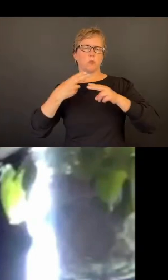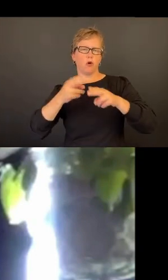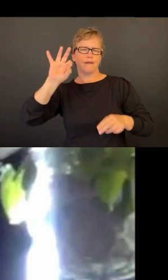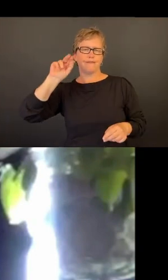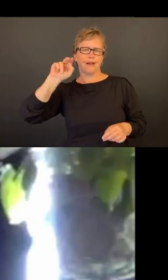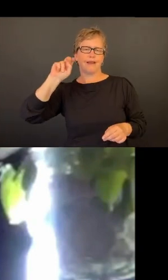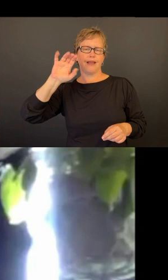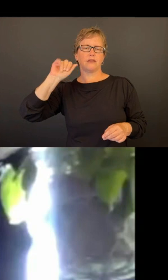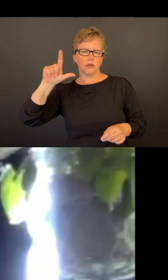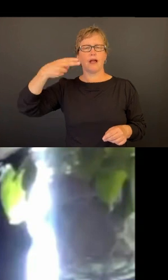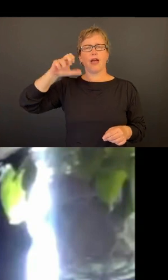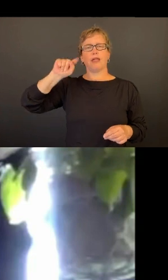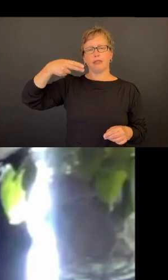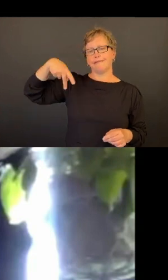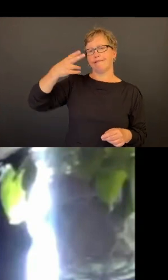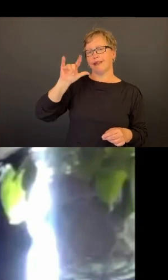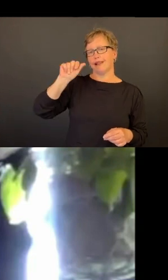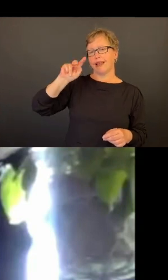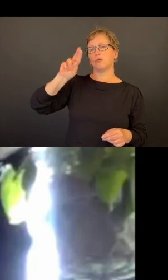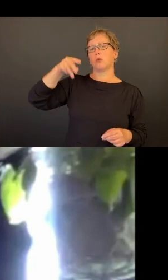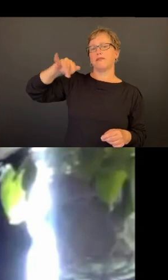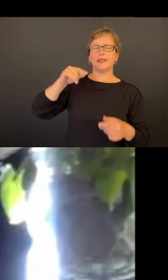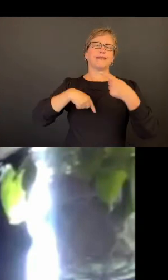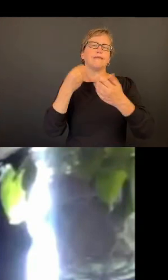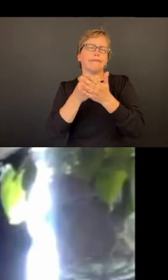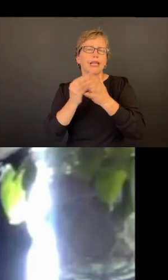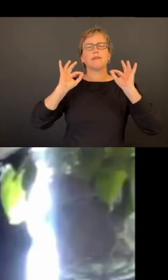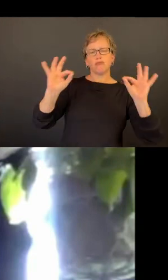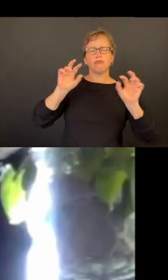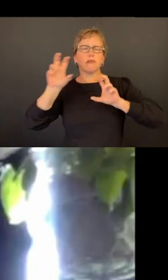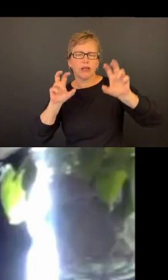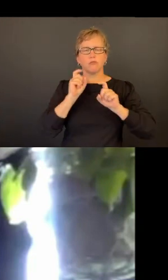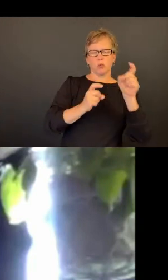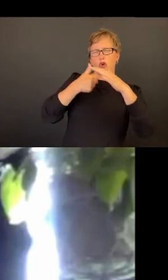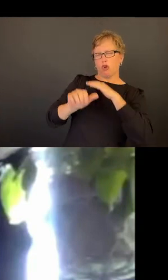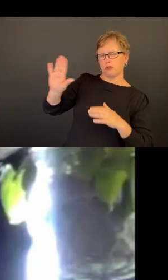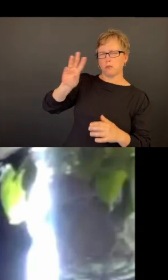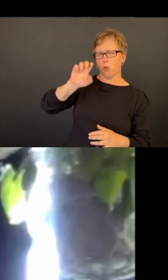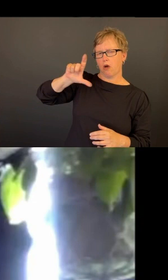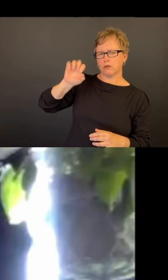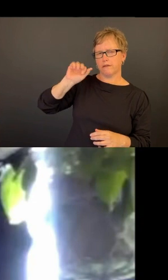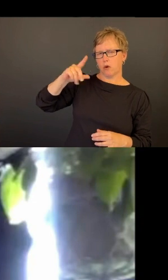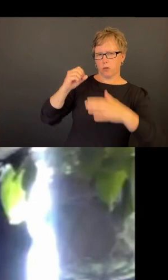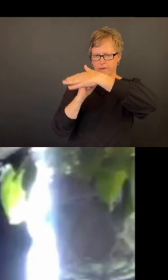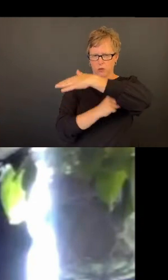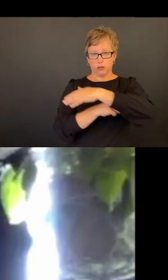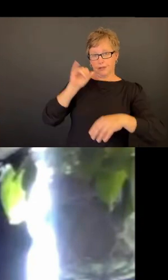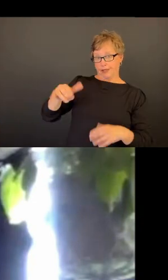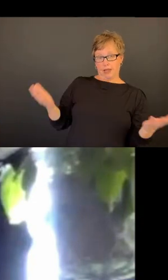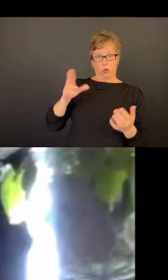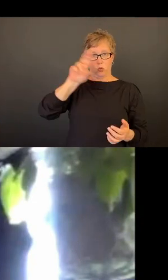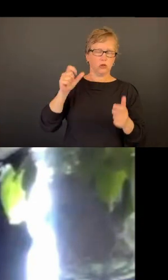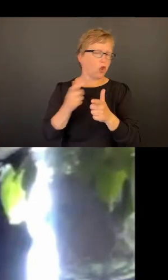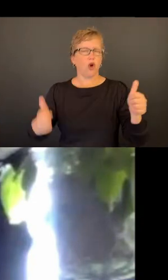Wallace. Bonnie leads the financial health philanthropy for the Wells Fargo Foundation, one of the largest corporate foundations in